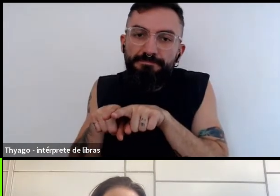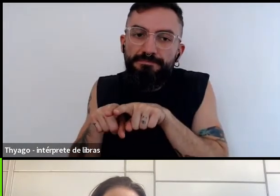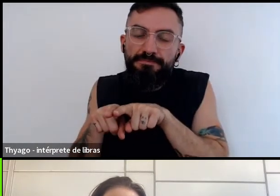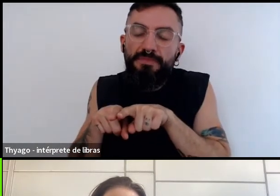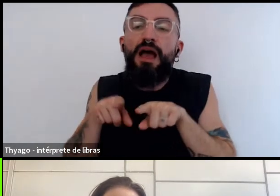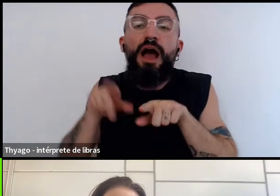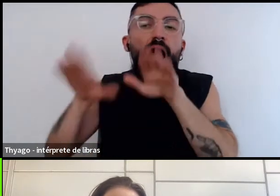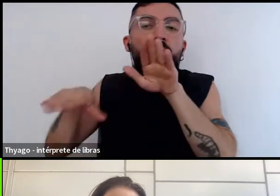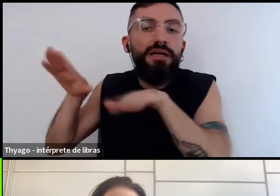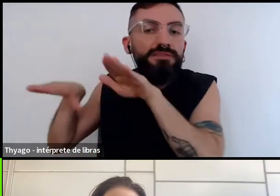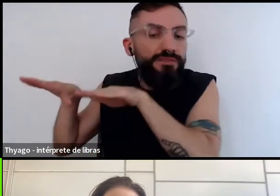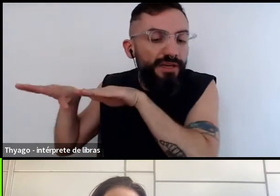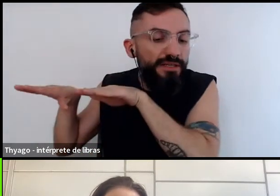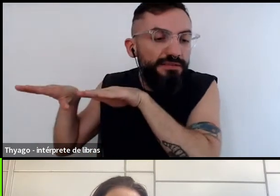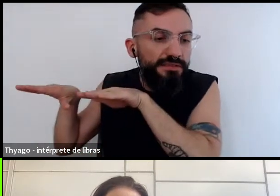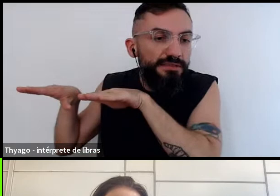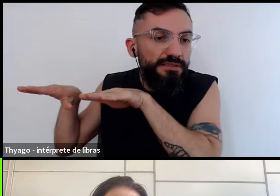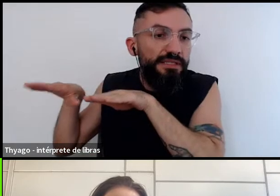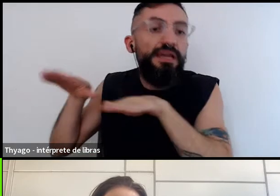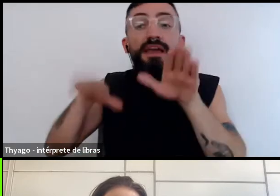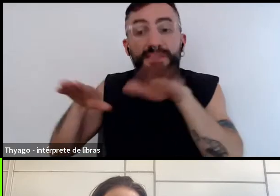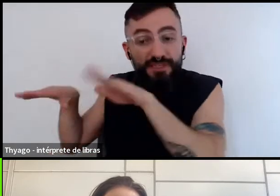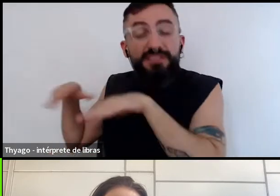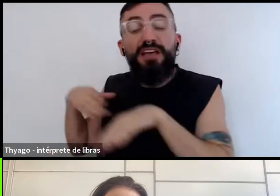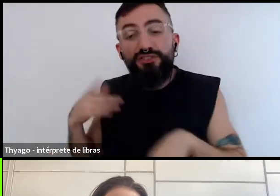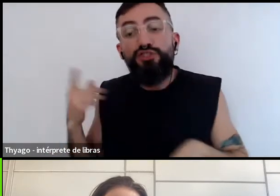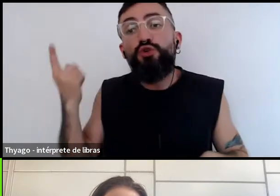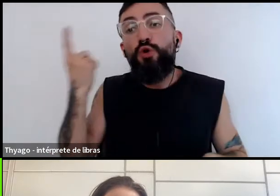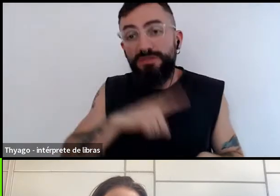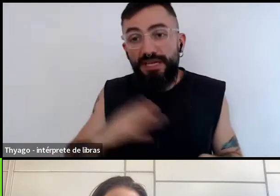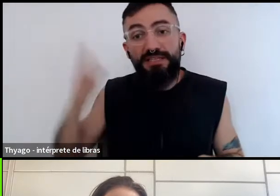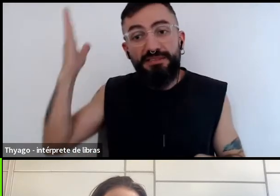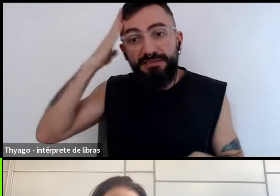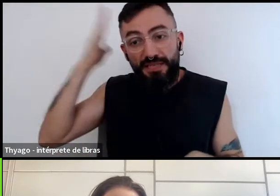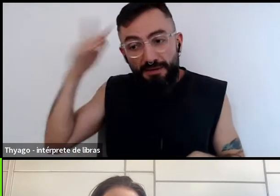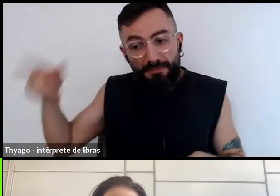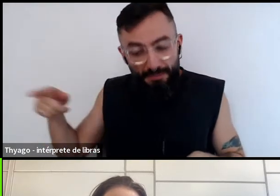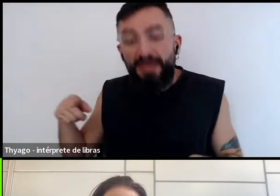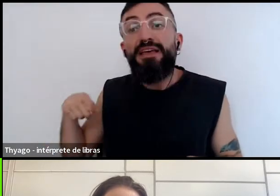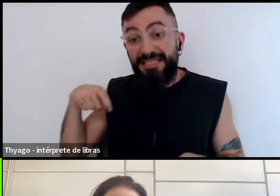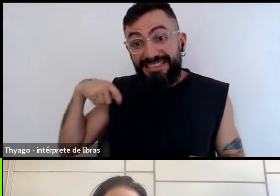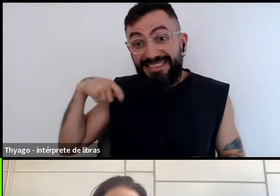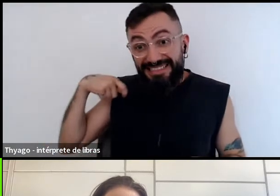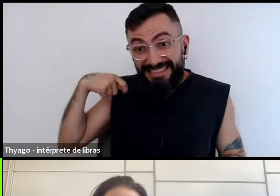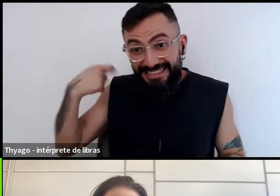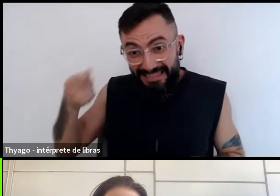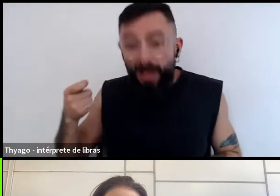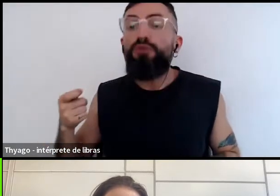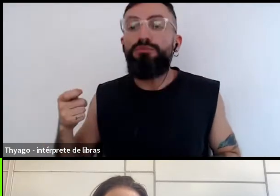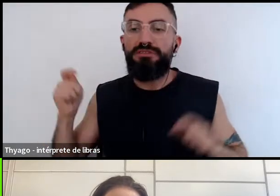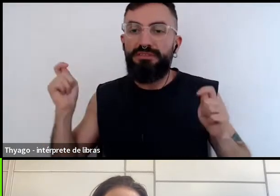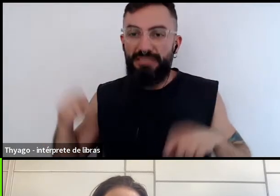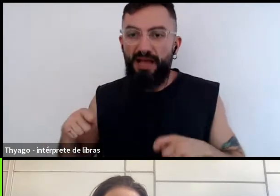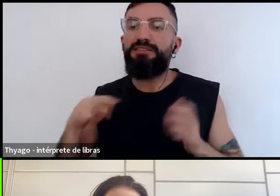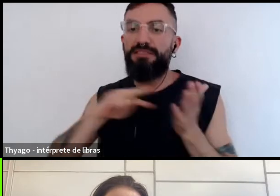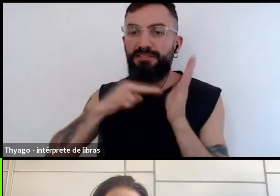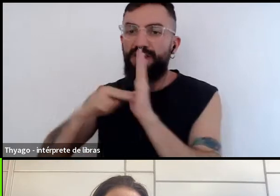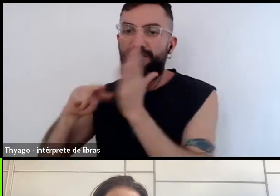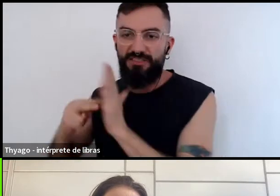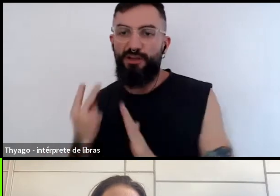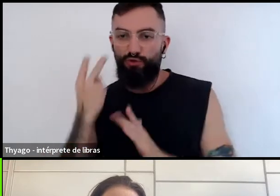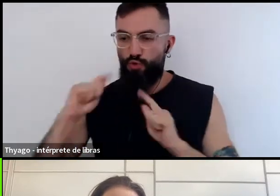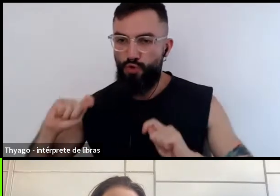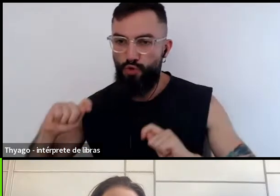sometimes we are able to see that actually the sign is composed of more than one meaningful